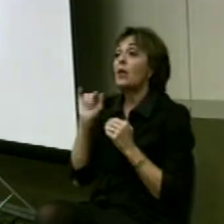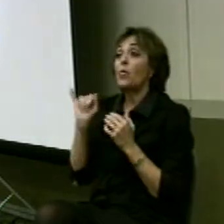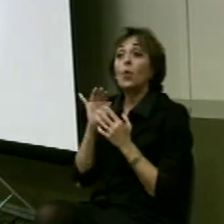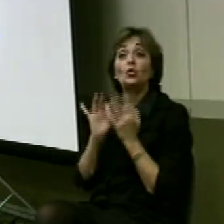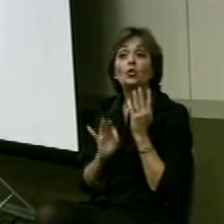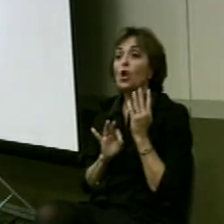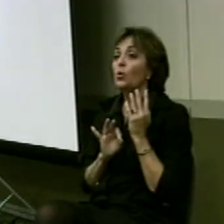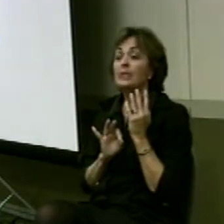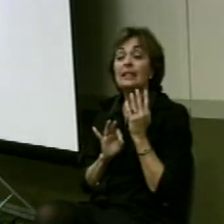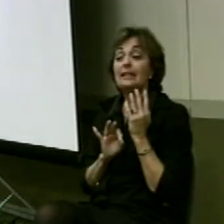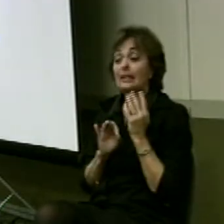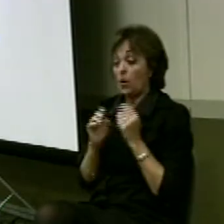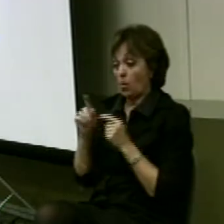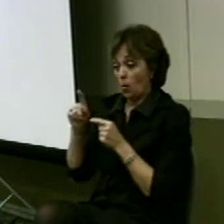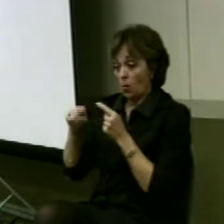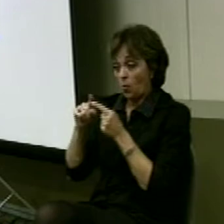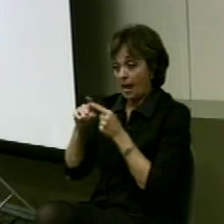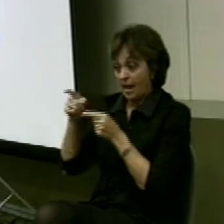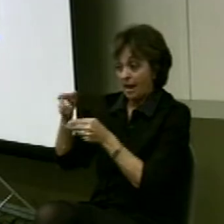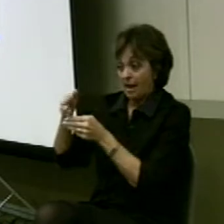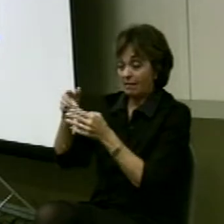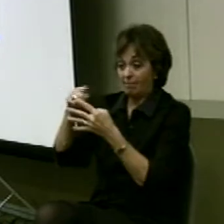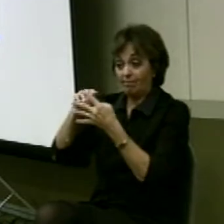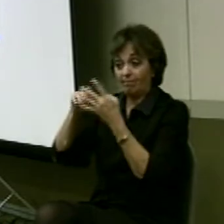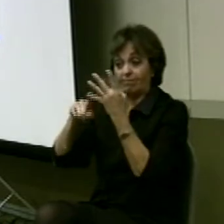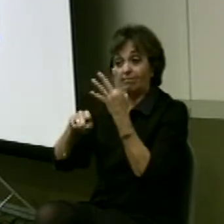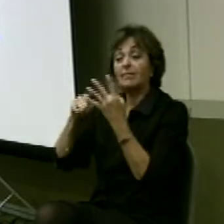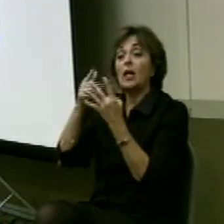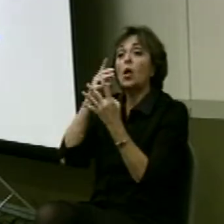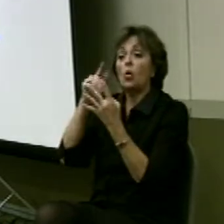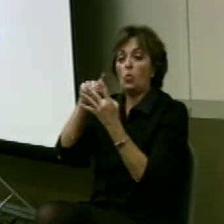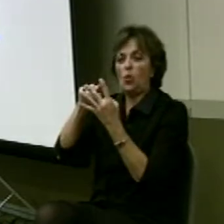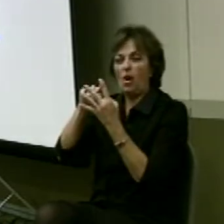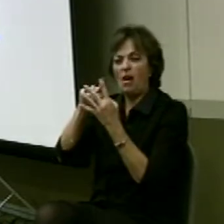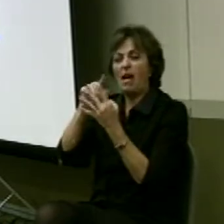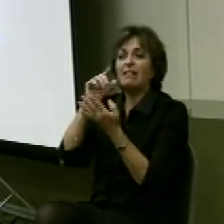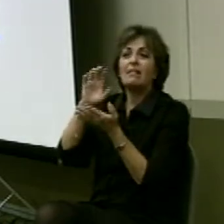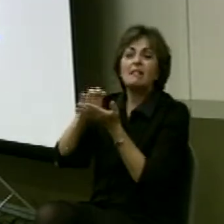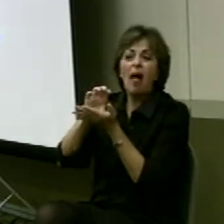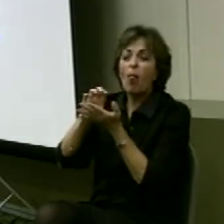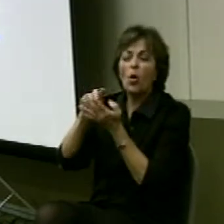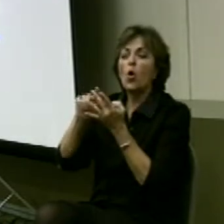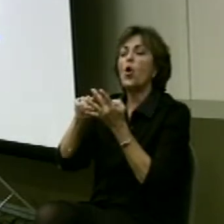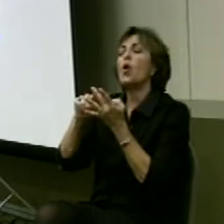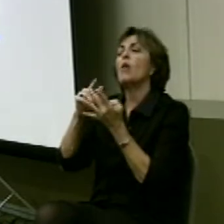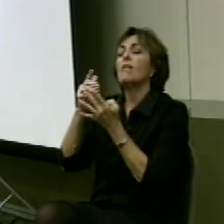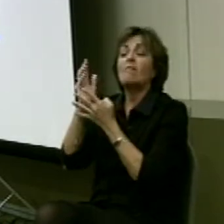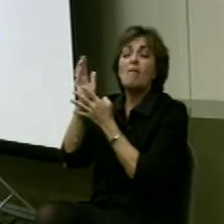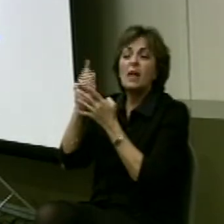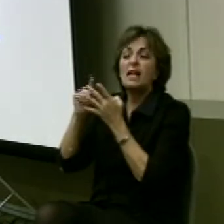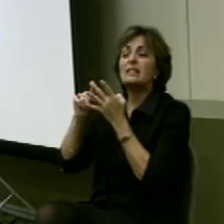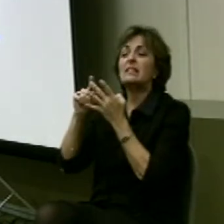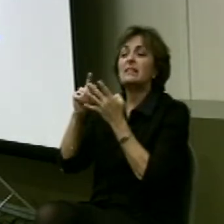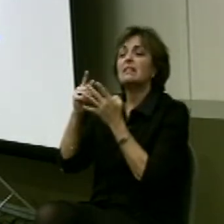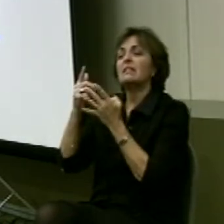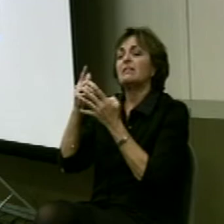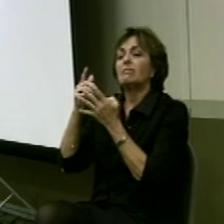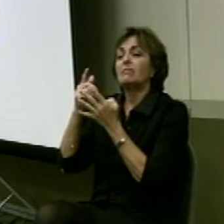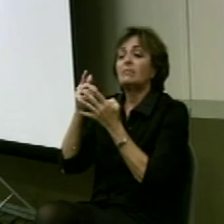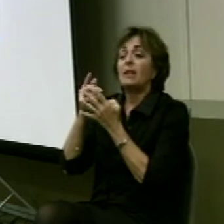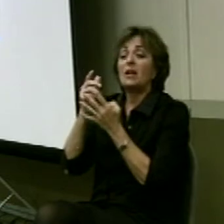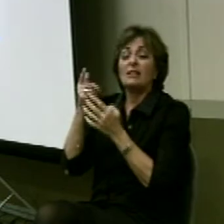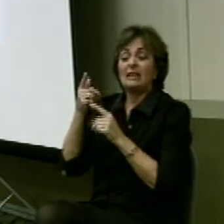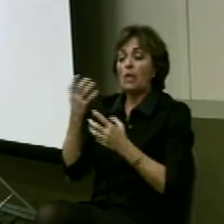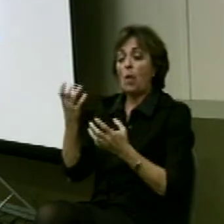Then we took away the choices as he used them. Before, he had all 4, he would do coloring, and if he didn't want to do that 5